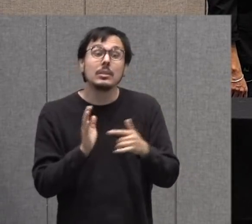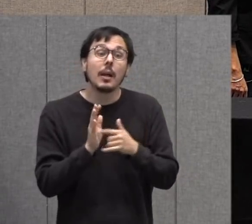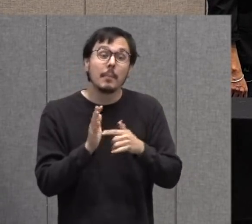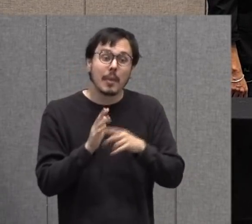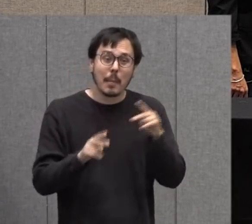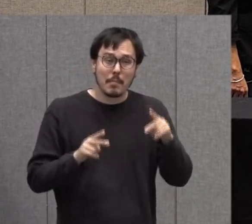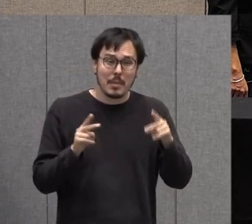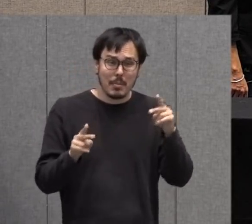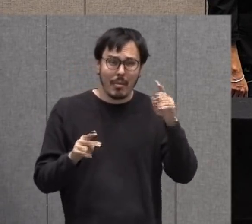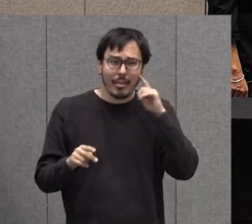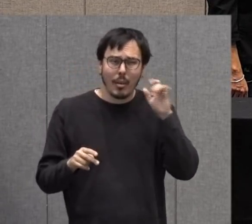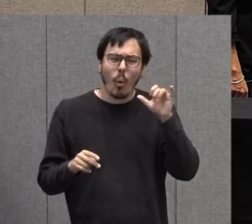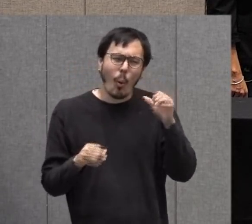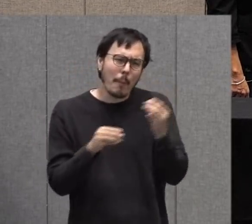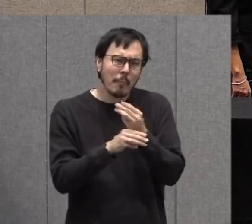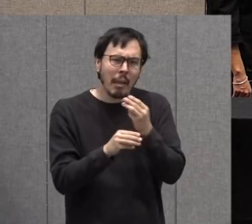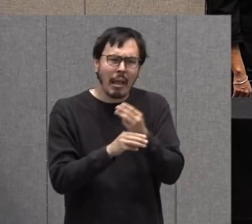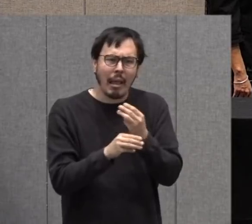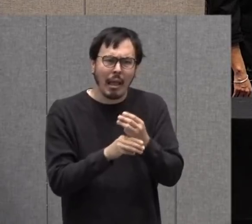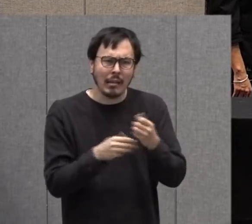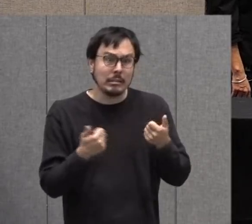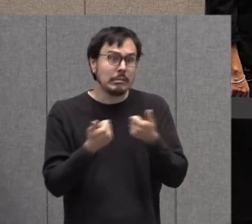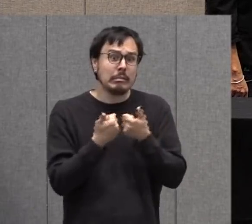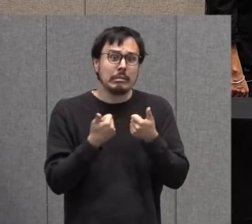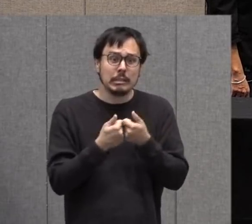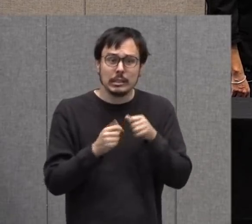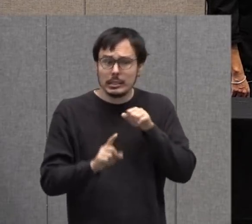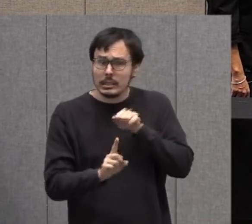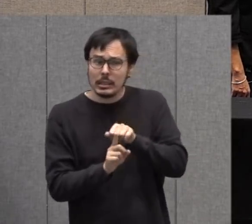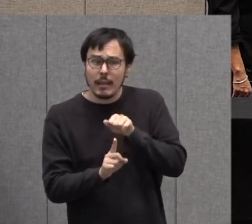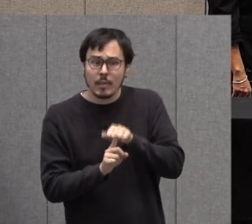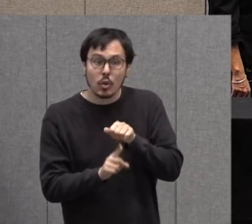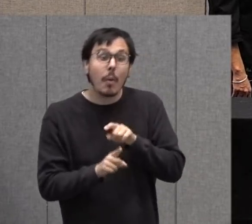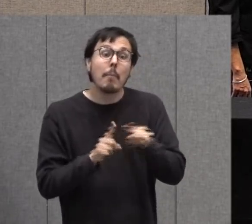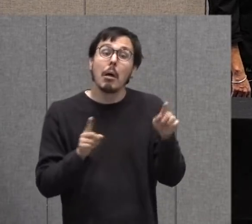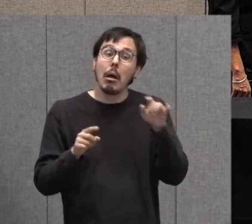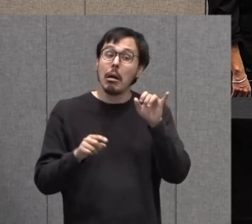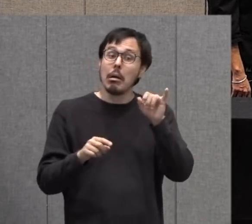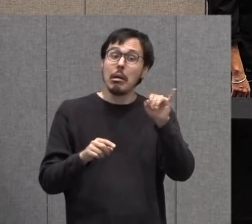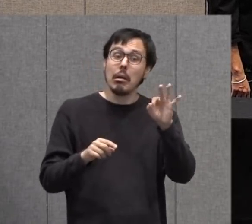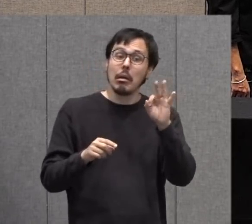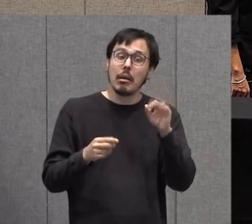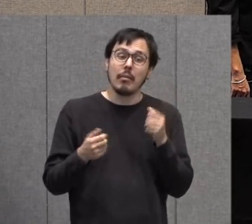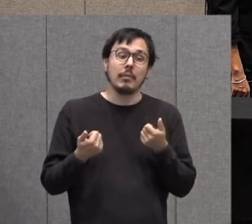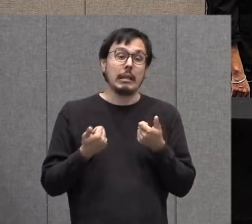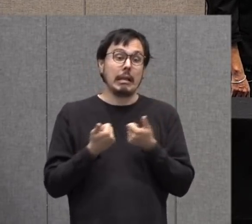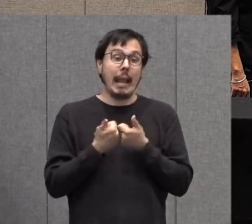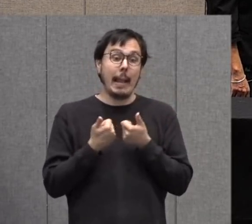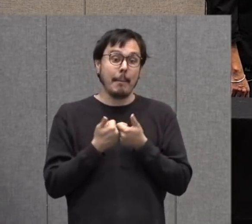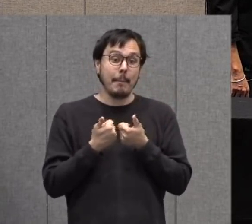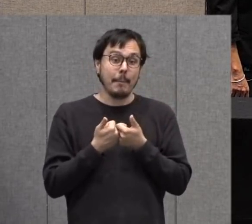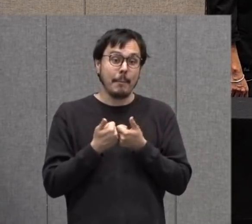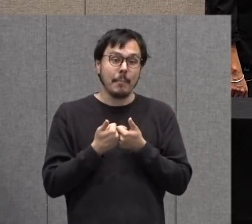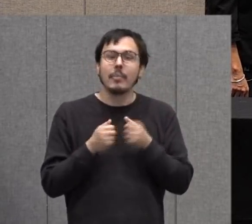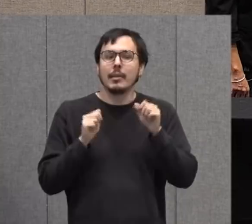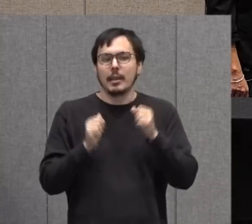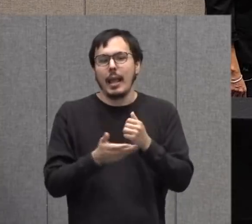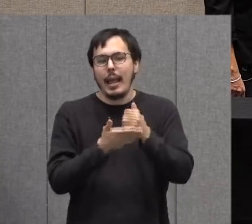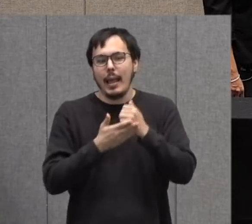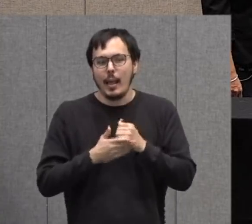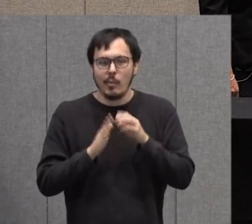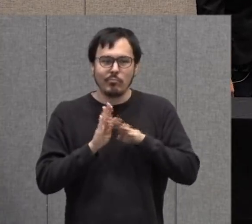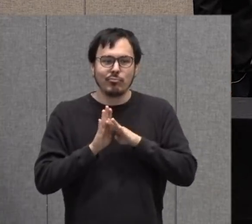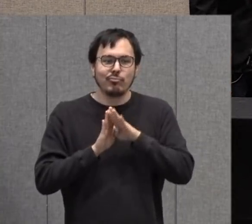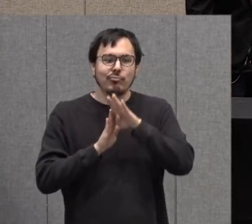very tricky, but if we just make it a fun game, it helps us develop those skills. You know what, Miss